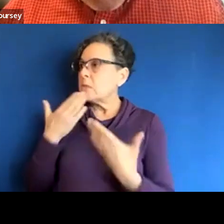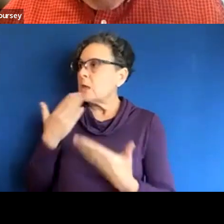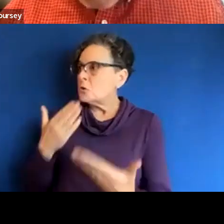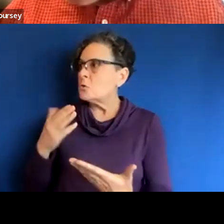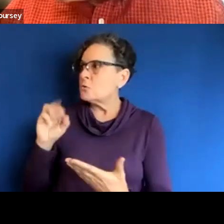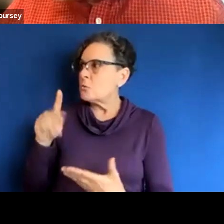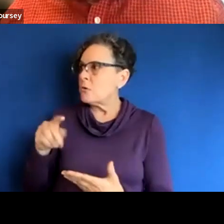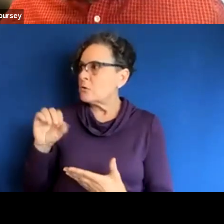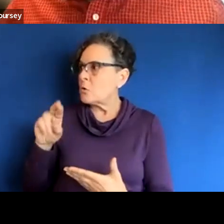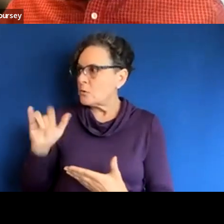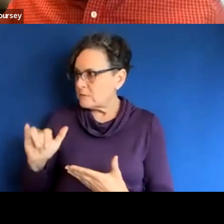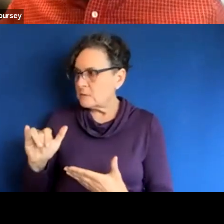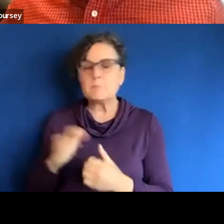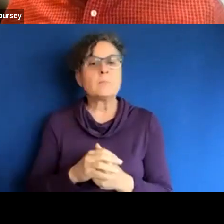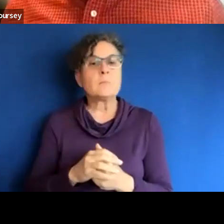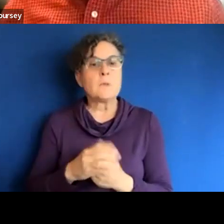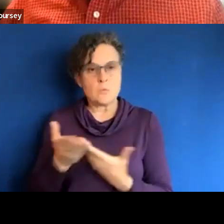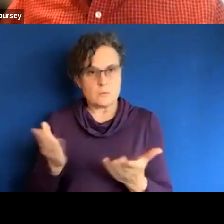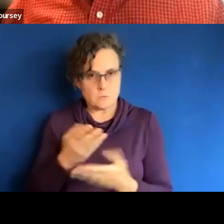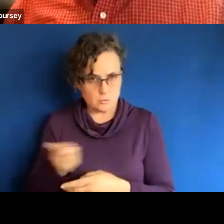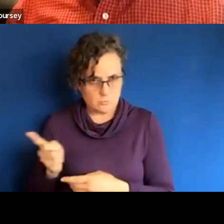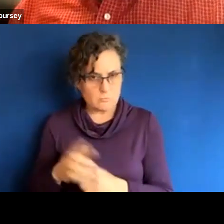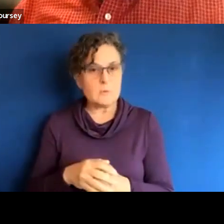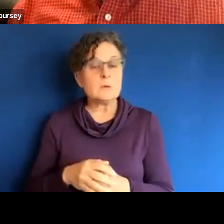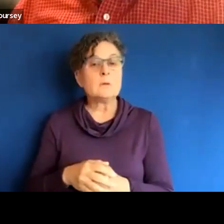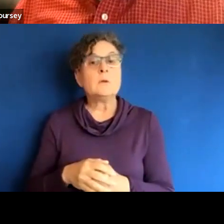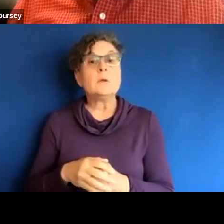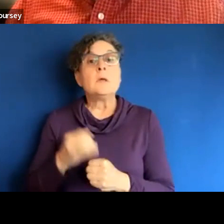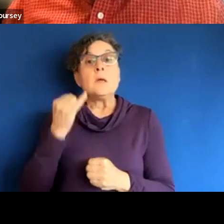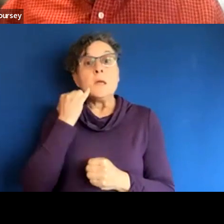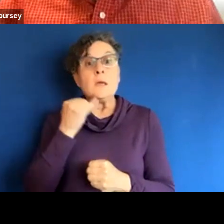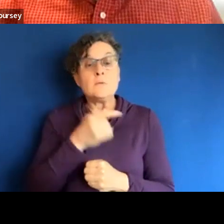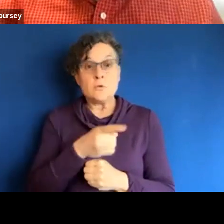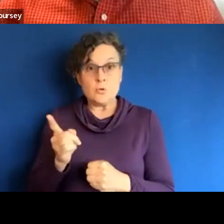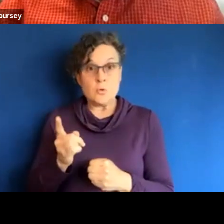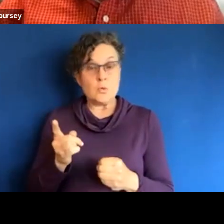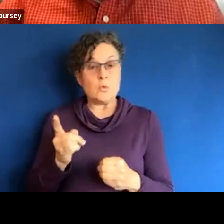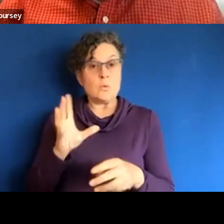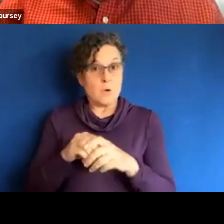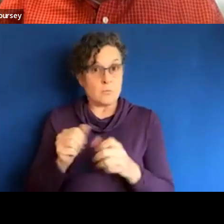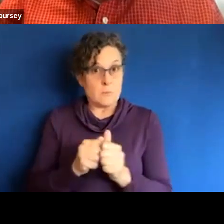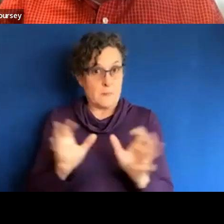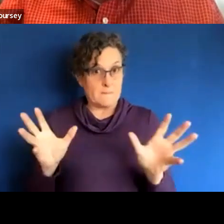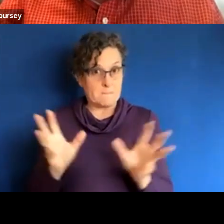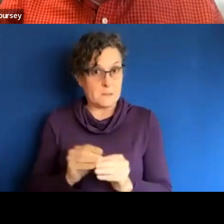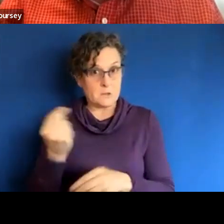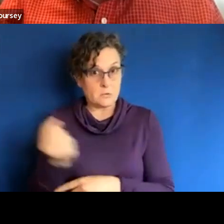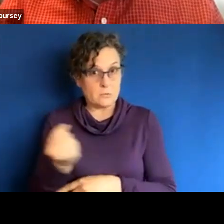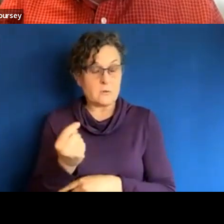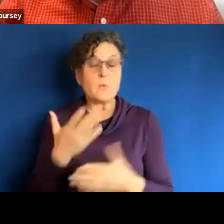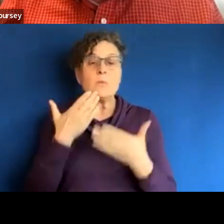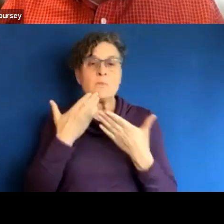for being here. For those of you who had a chance to join us on Tuesday, I want to thank you at our emergency board